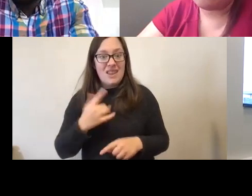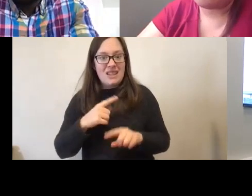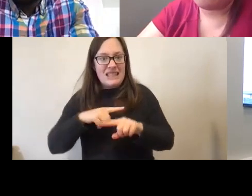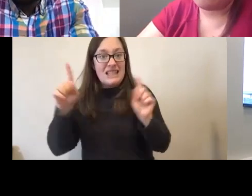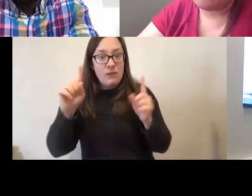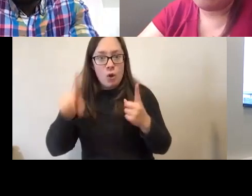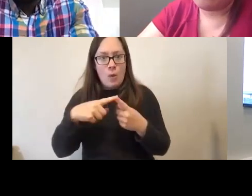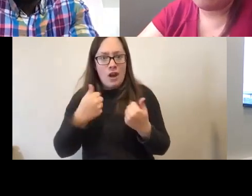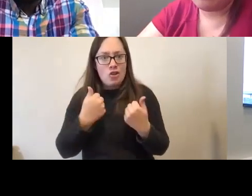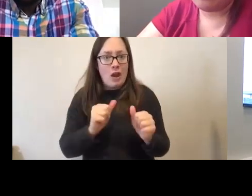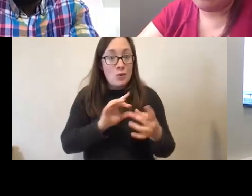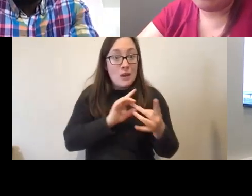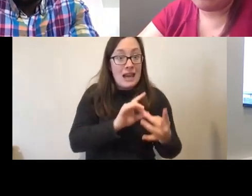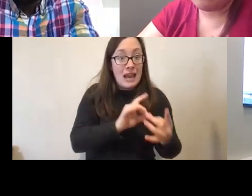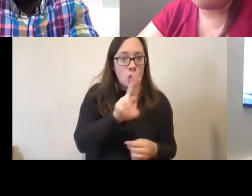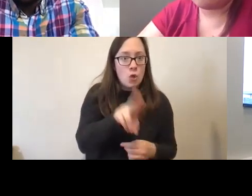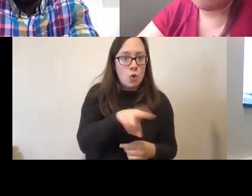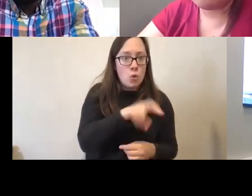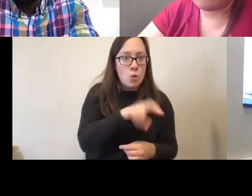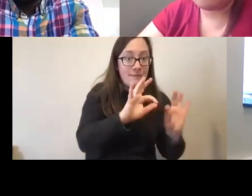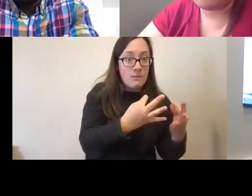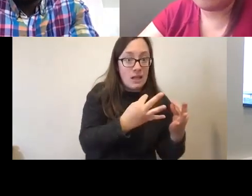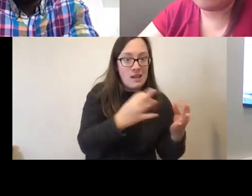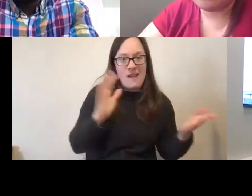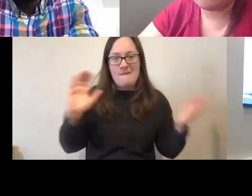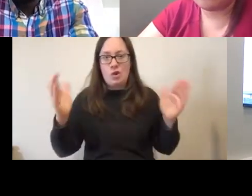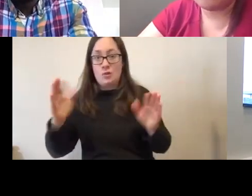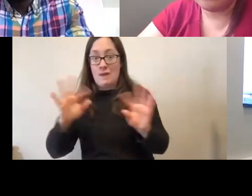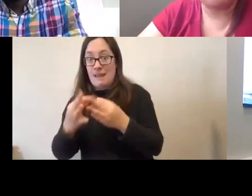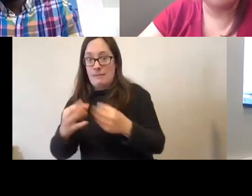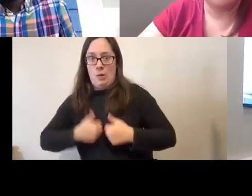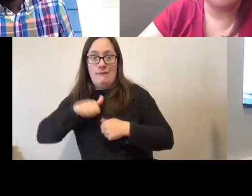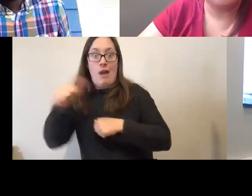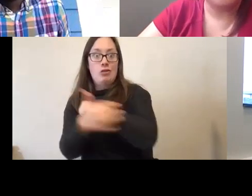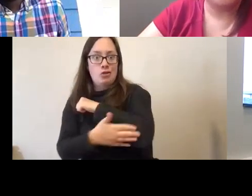US versus family abroad sometimes, for example.